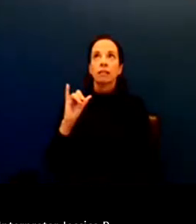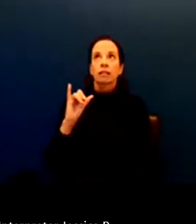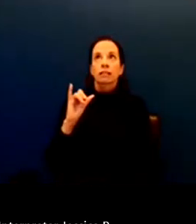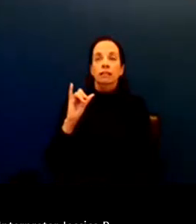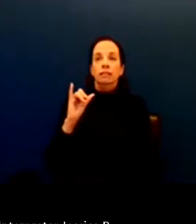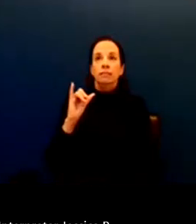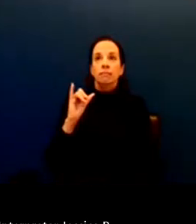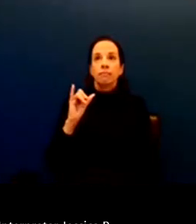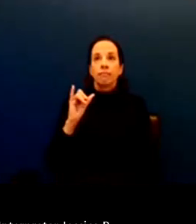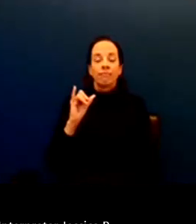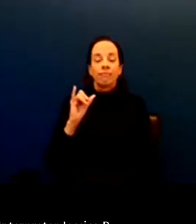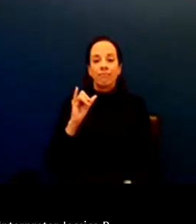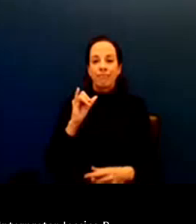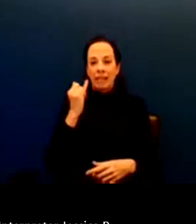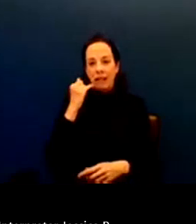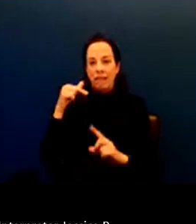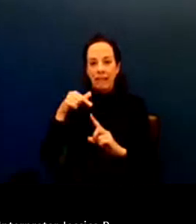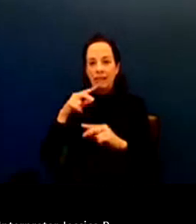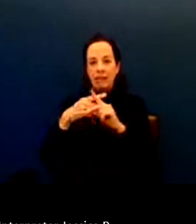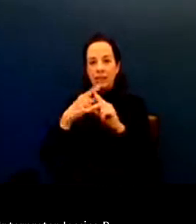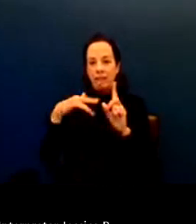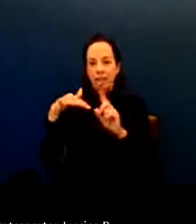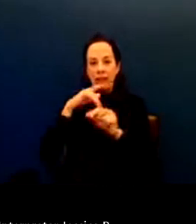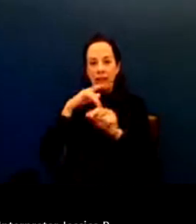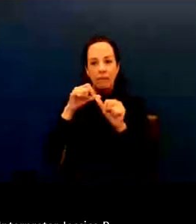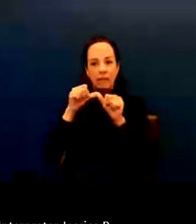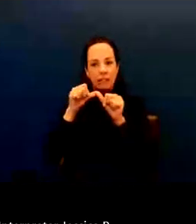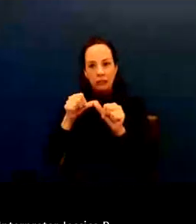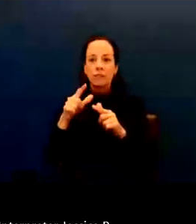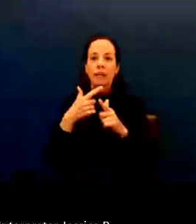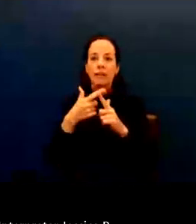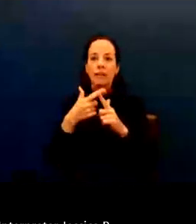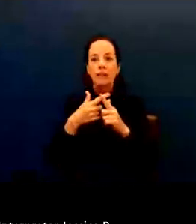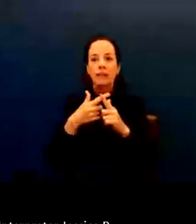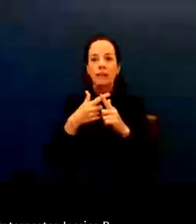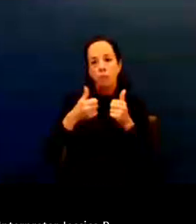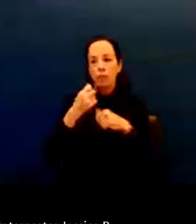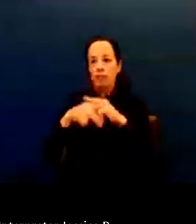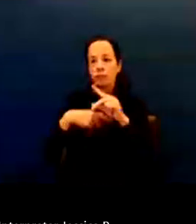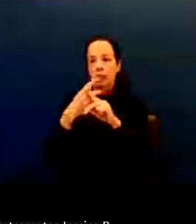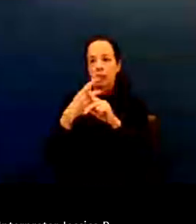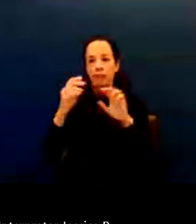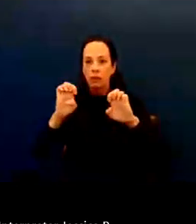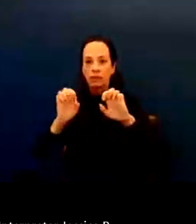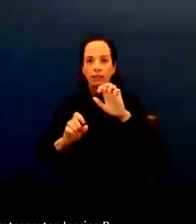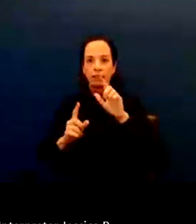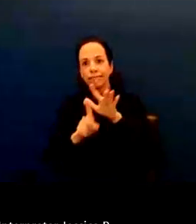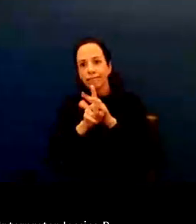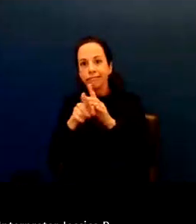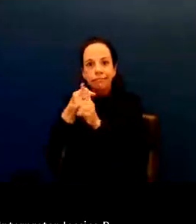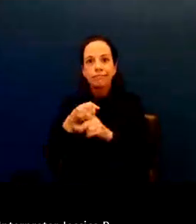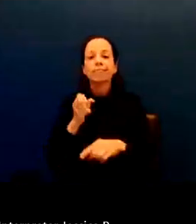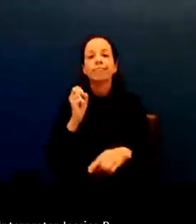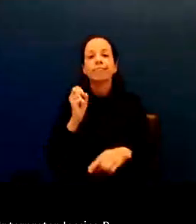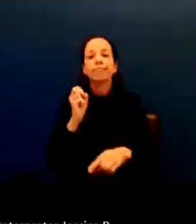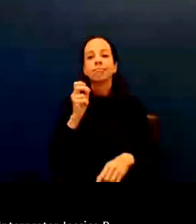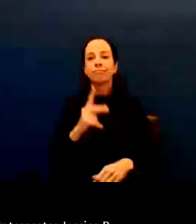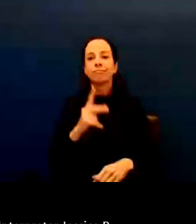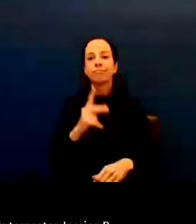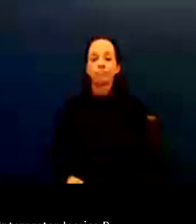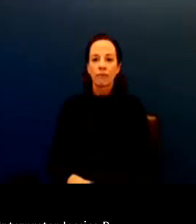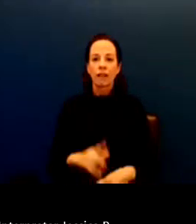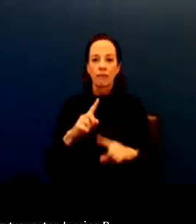continues, and also what kind of emergencies we see this year. So I want to put the commission just sort of on notice that